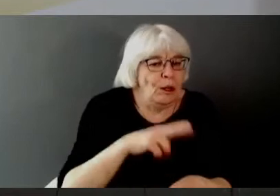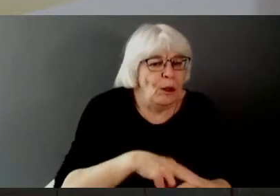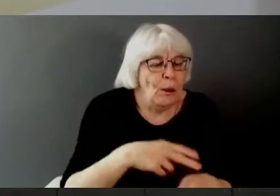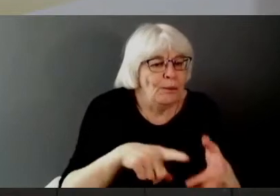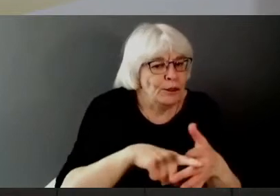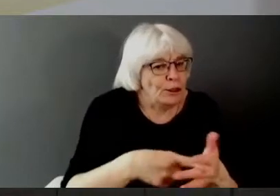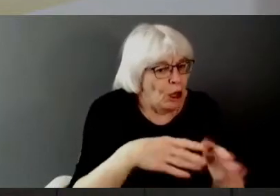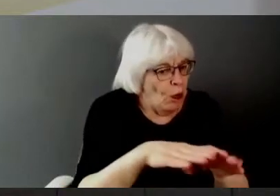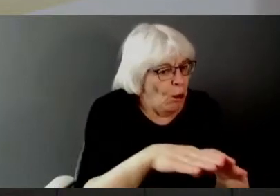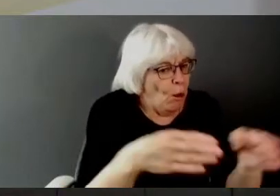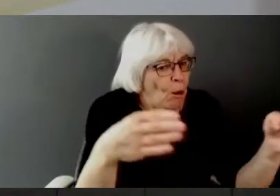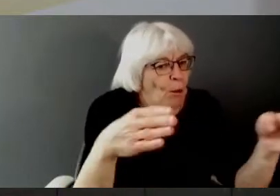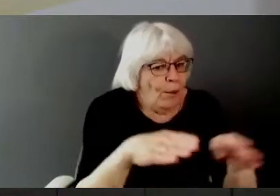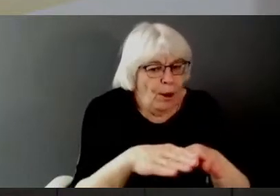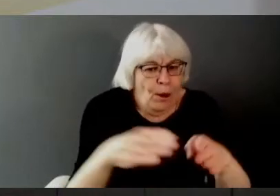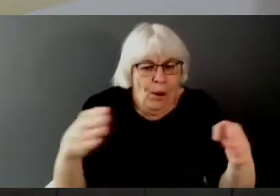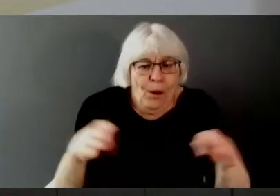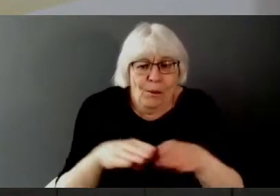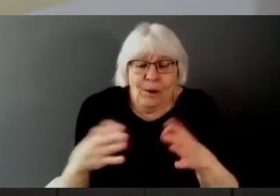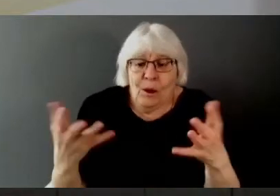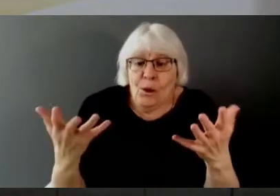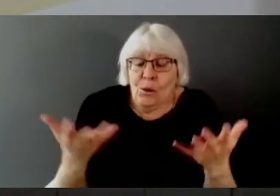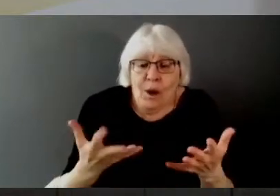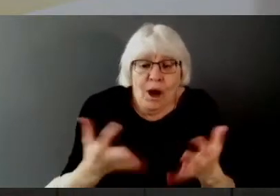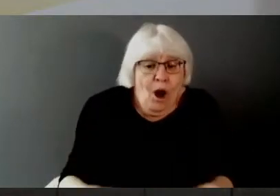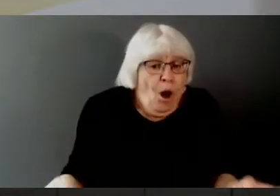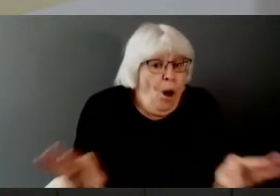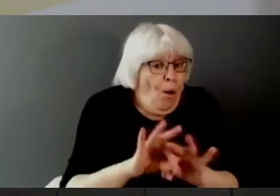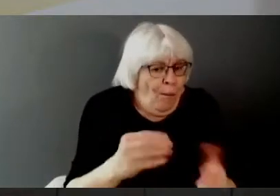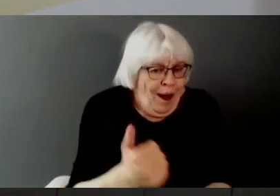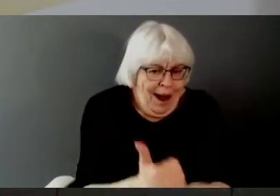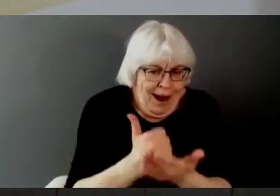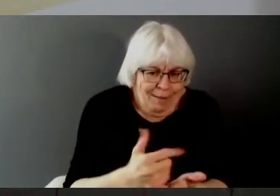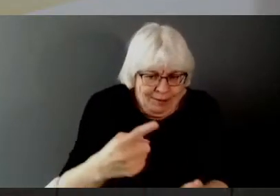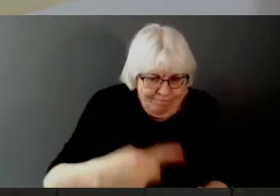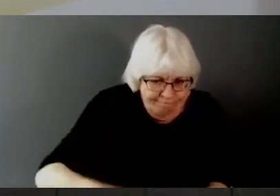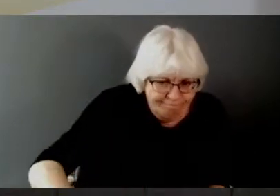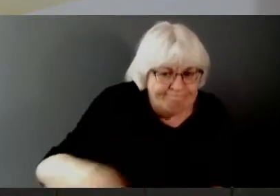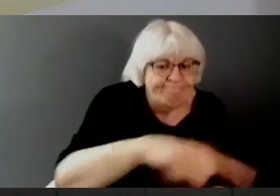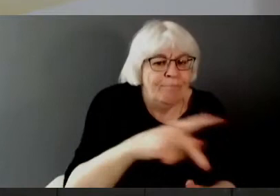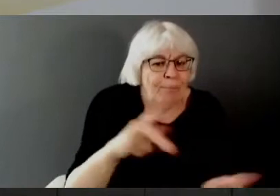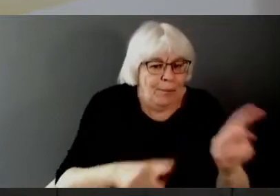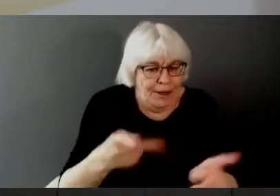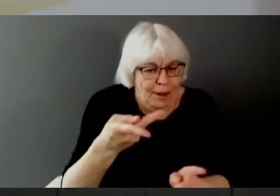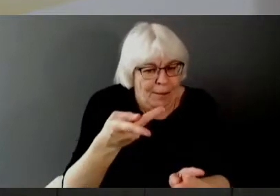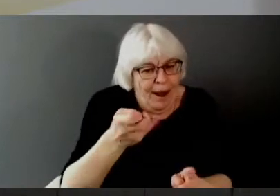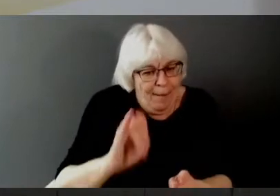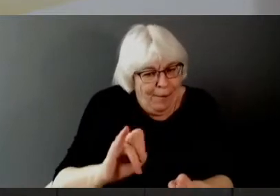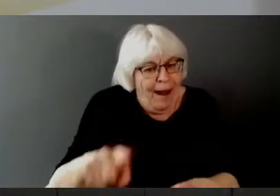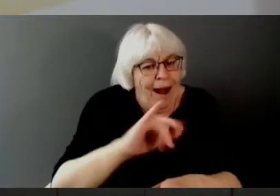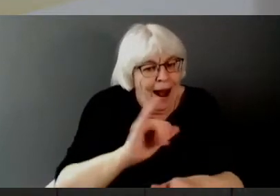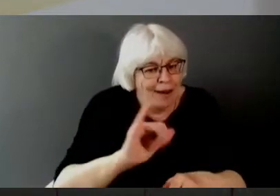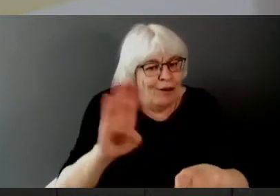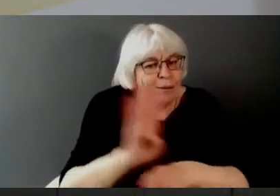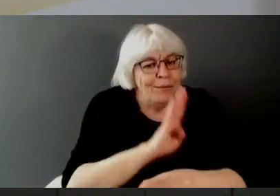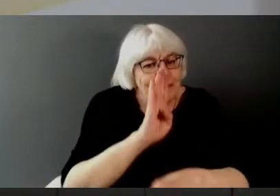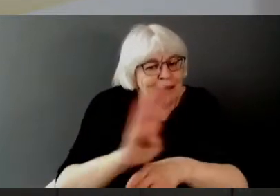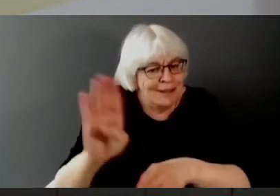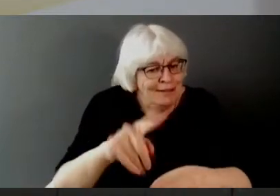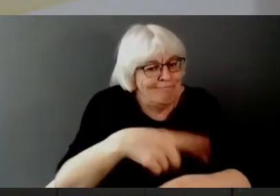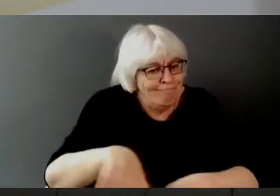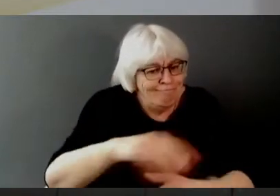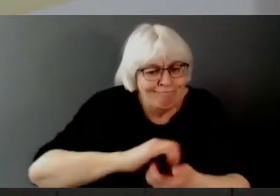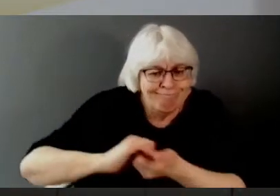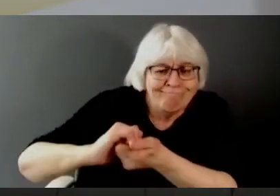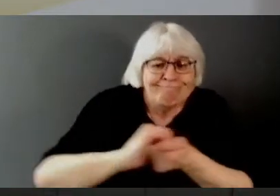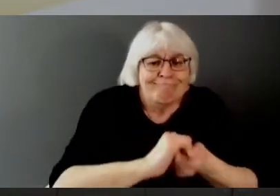individual islanders and businesses. Not only have islanders been cooperative, you've demonstrated you are willing to follow these measures and do